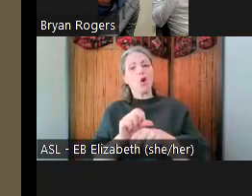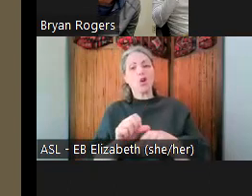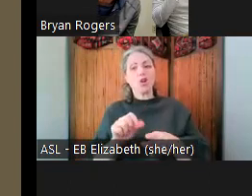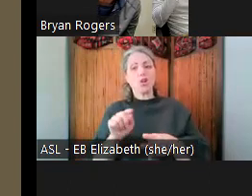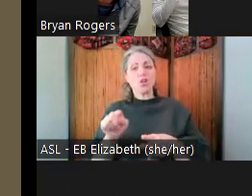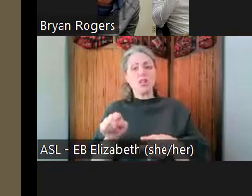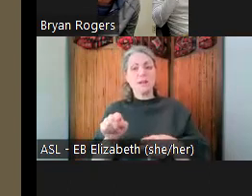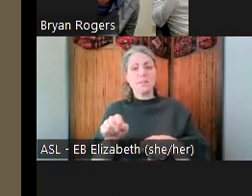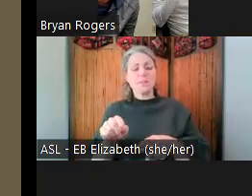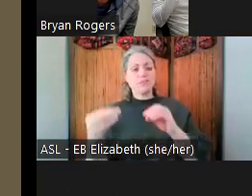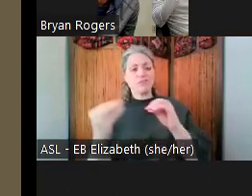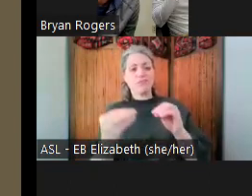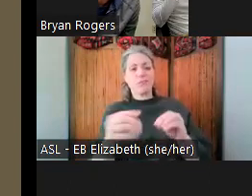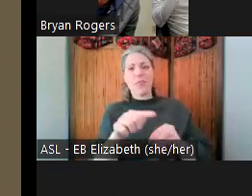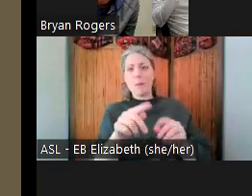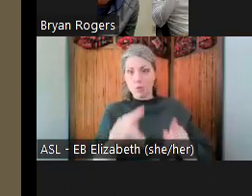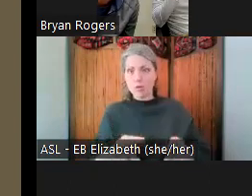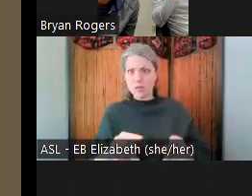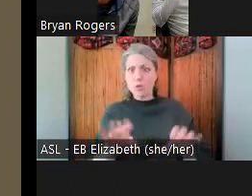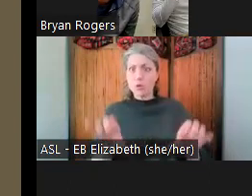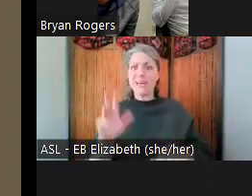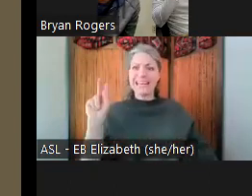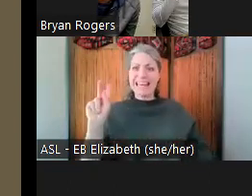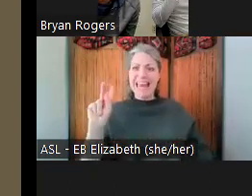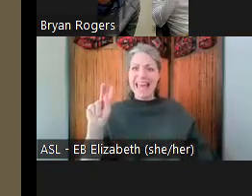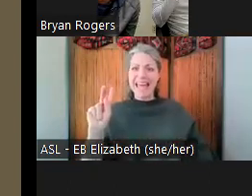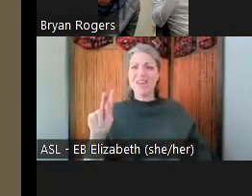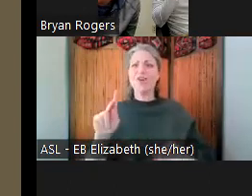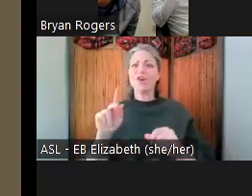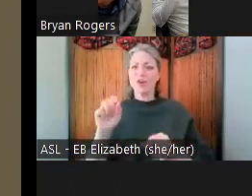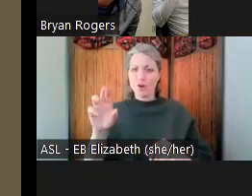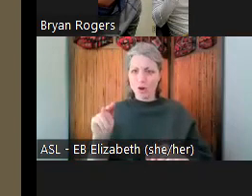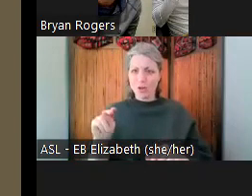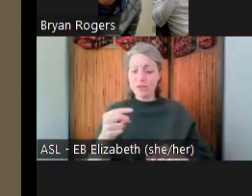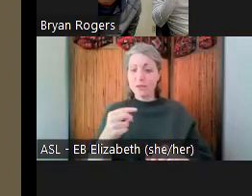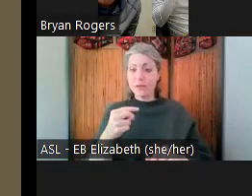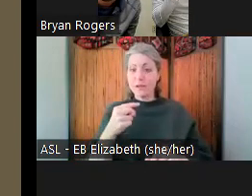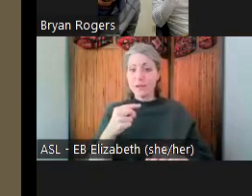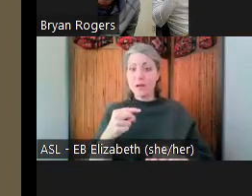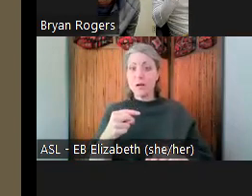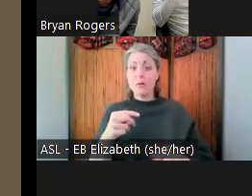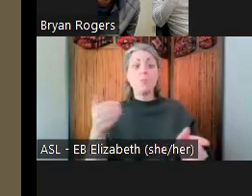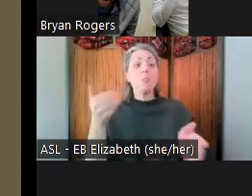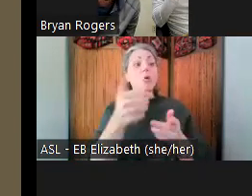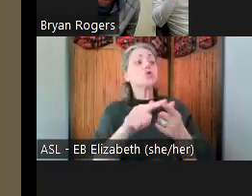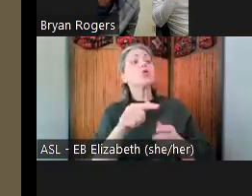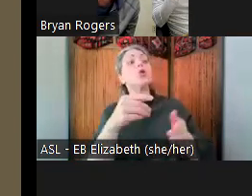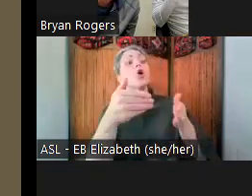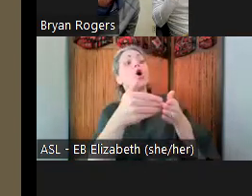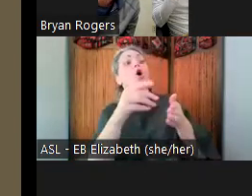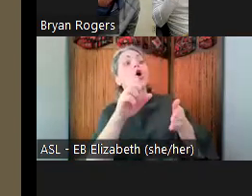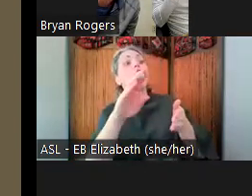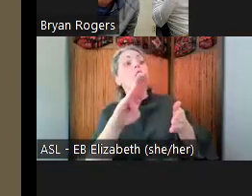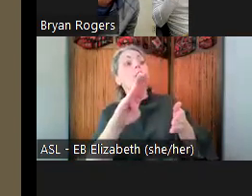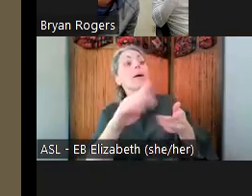when instructing our student to do a K-turn, motioned towards the curb up ahead and